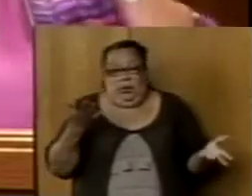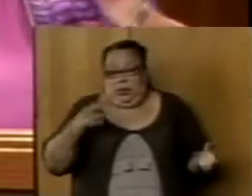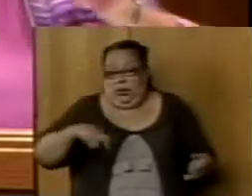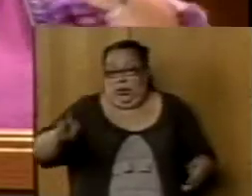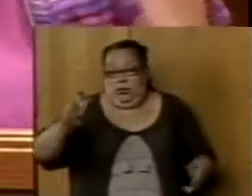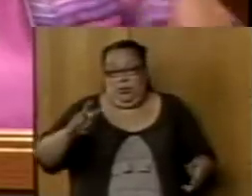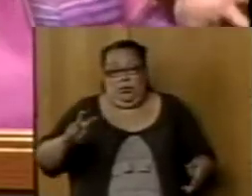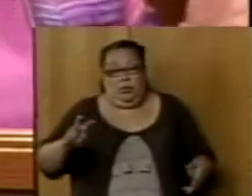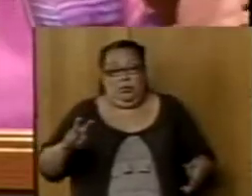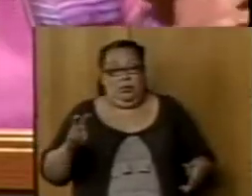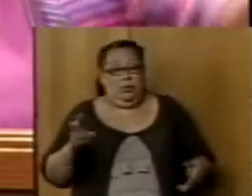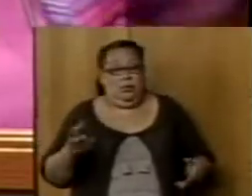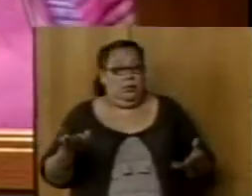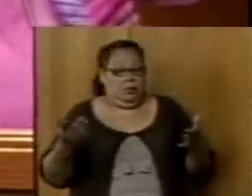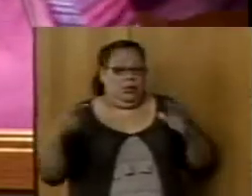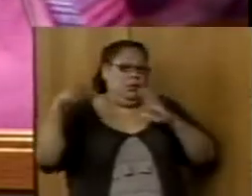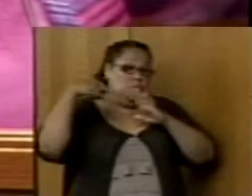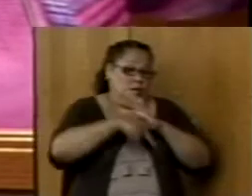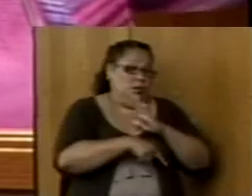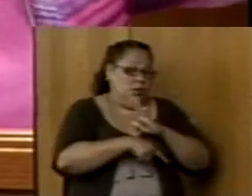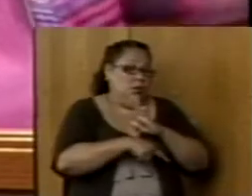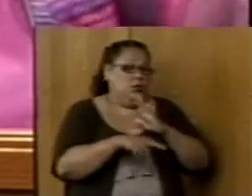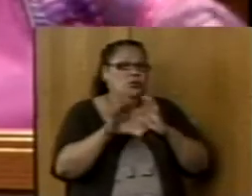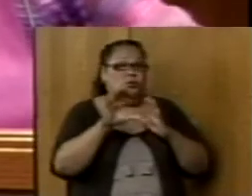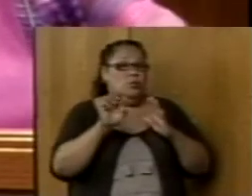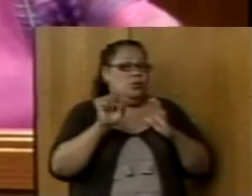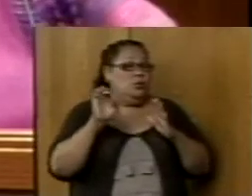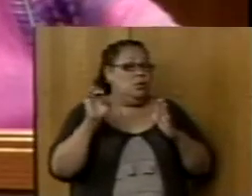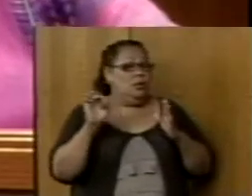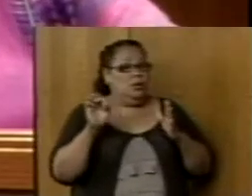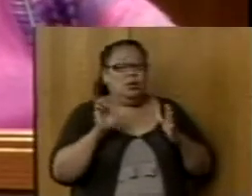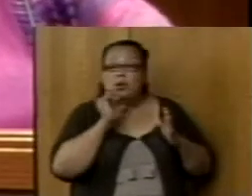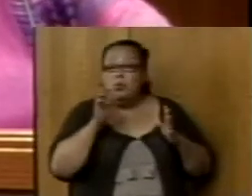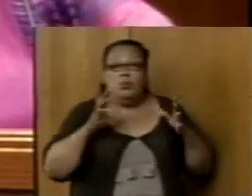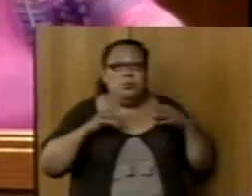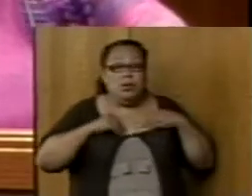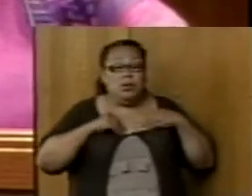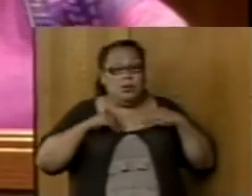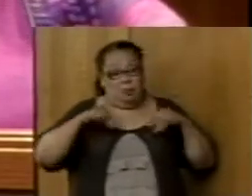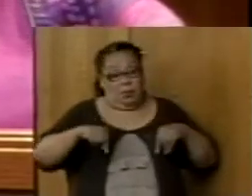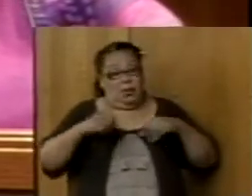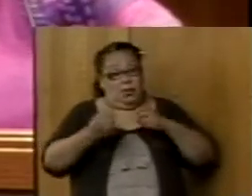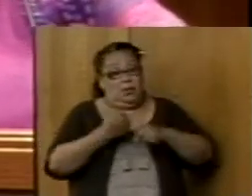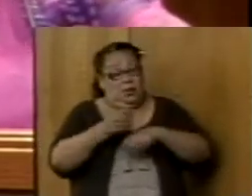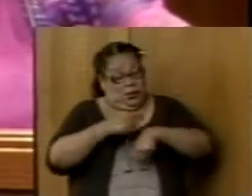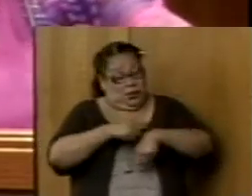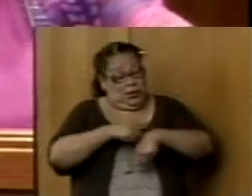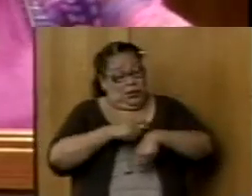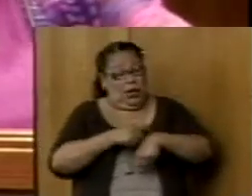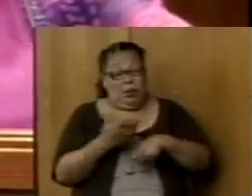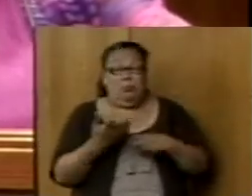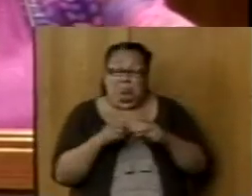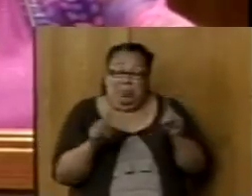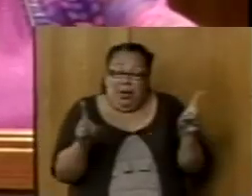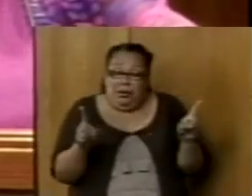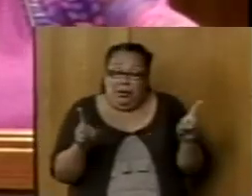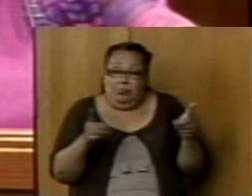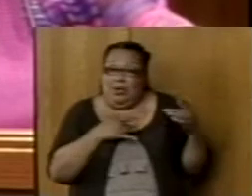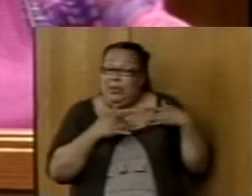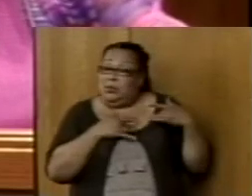route. My concern, and this is an extreme case. You know, it wouldn't be tolerated this year or at this time. My concern